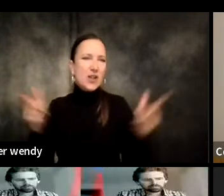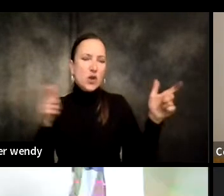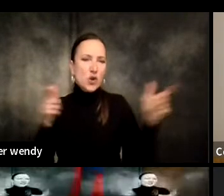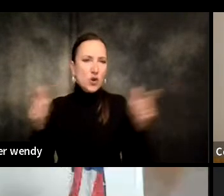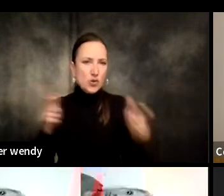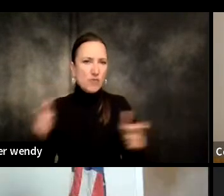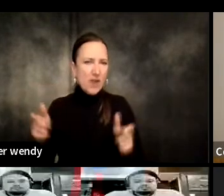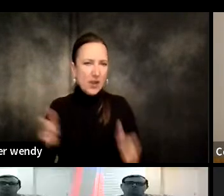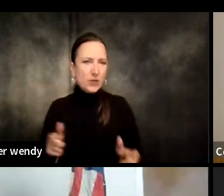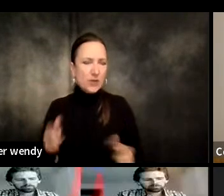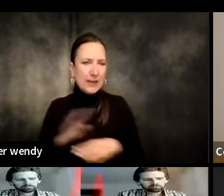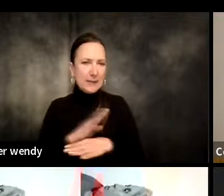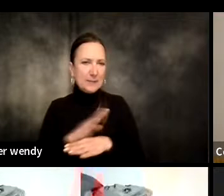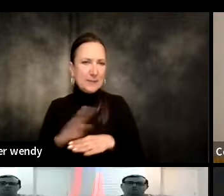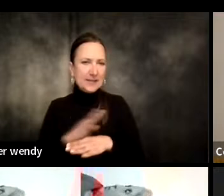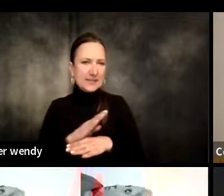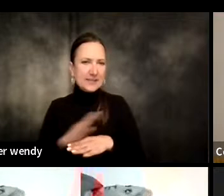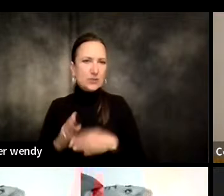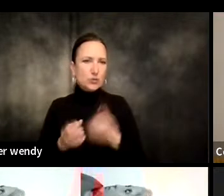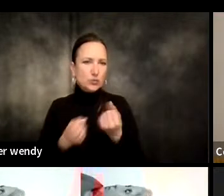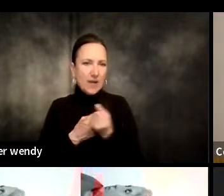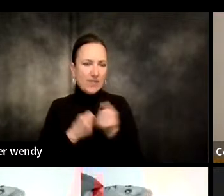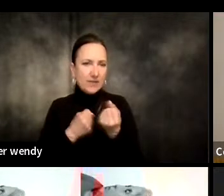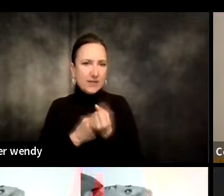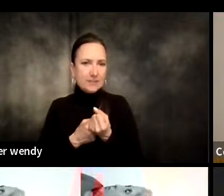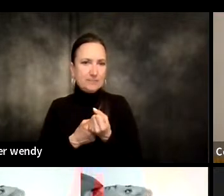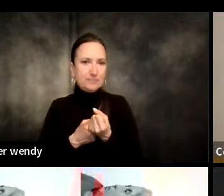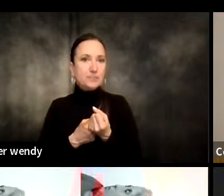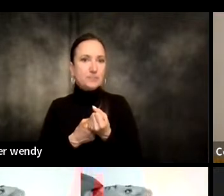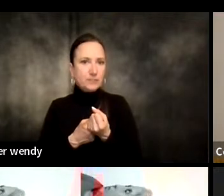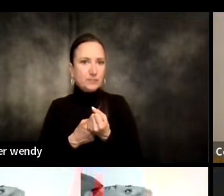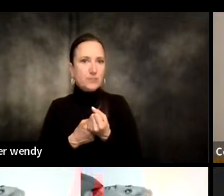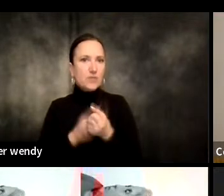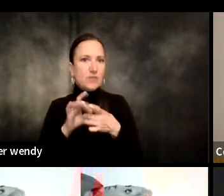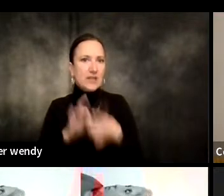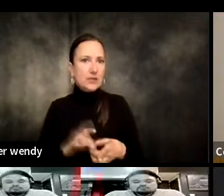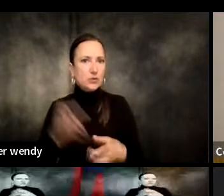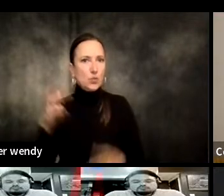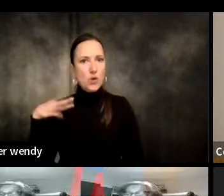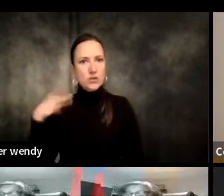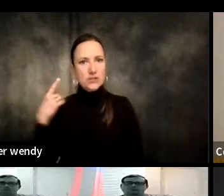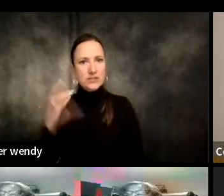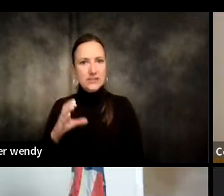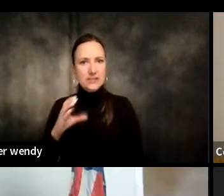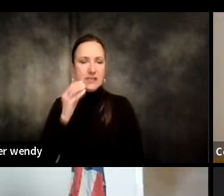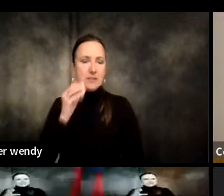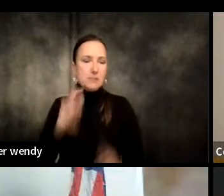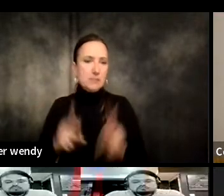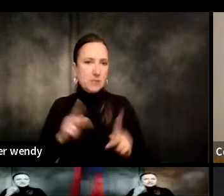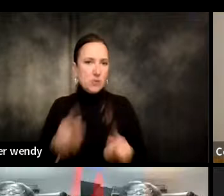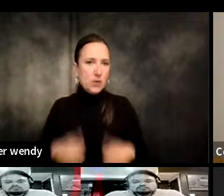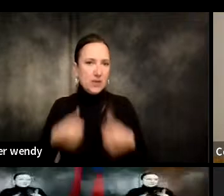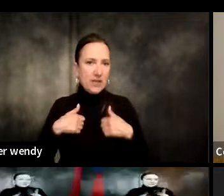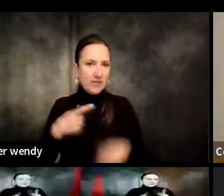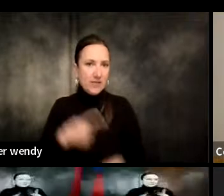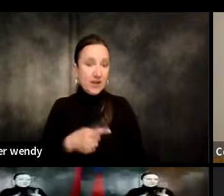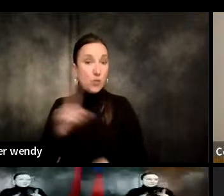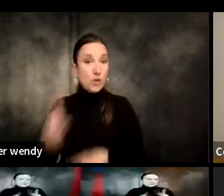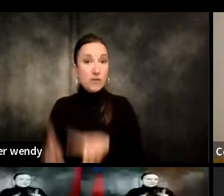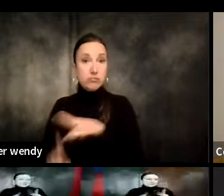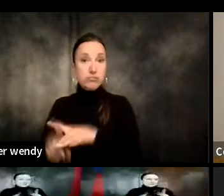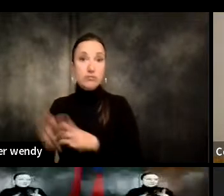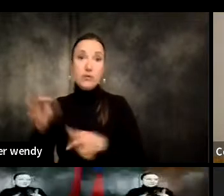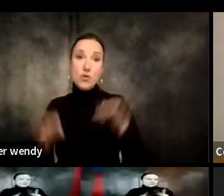regulating body, as we serve as the advocate when it comes to DC residents. We also appear before the Court